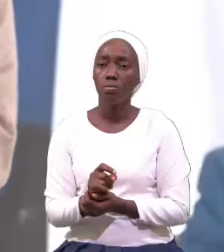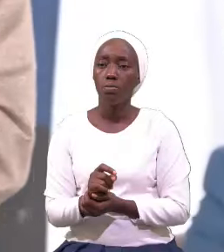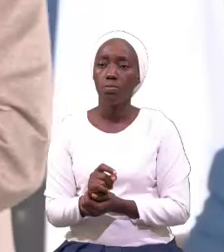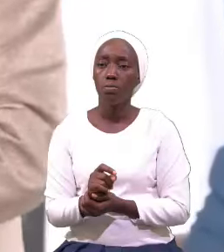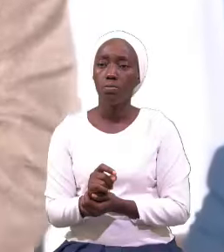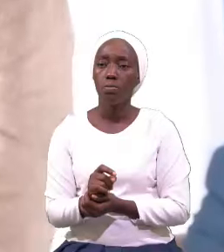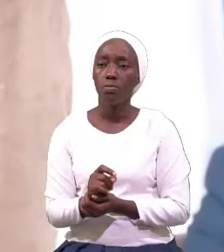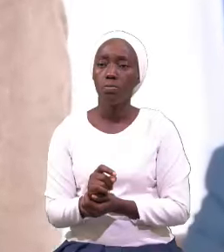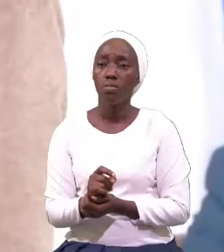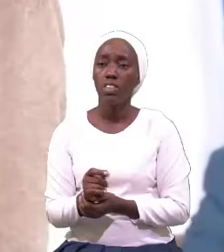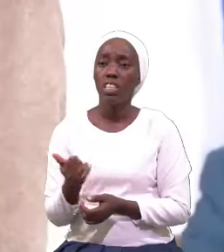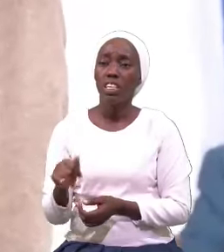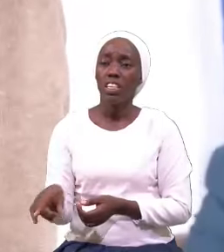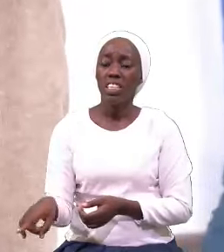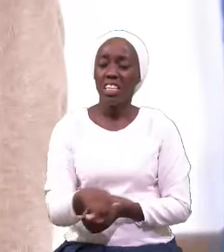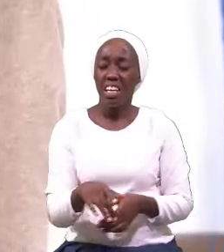They lived without fire.